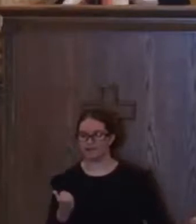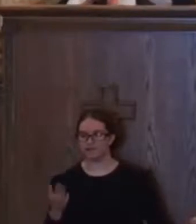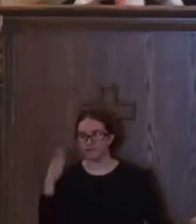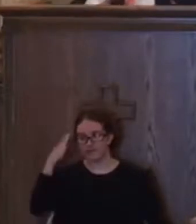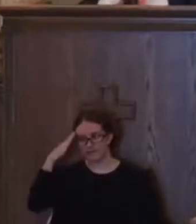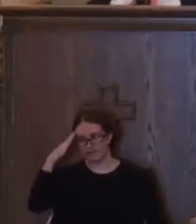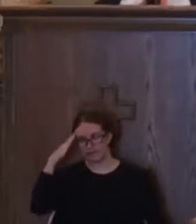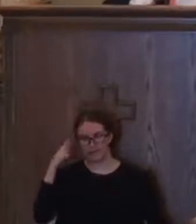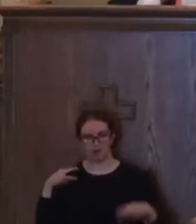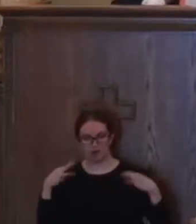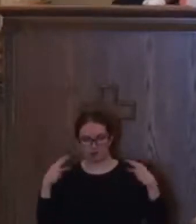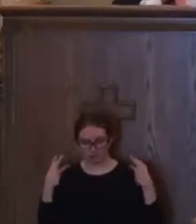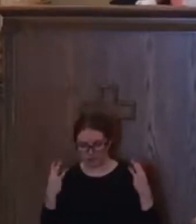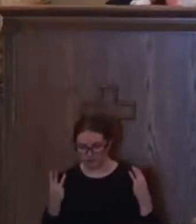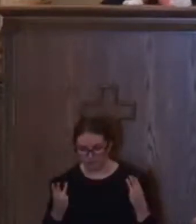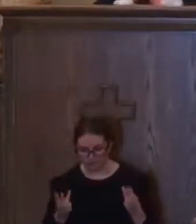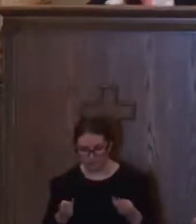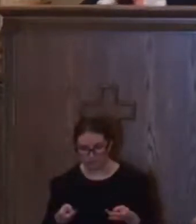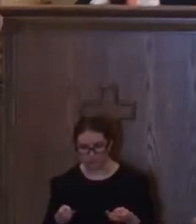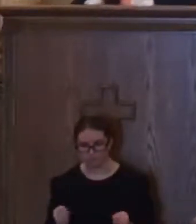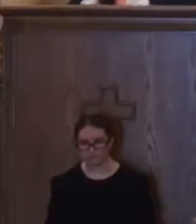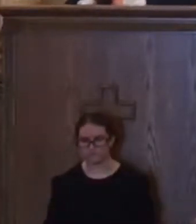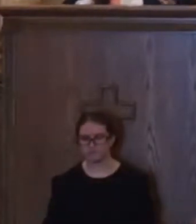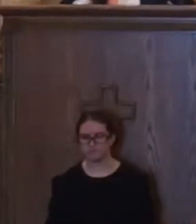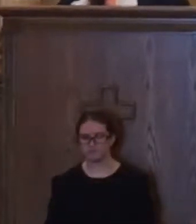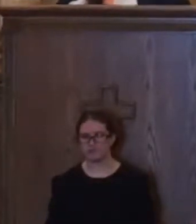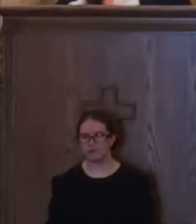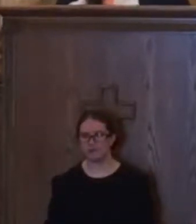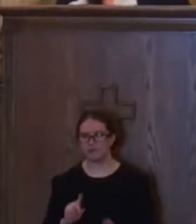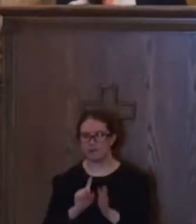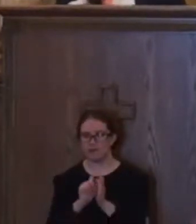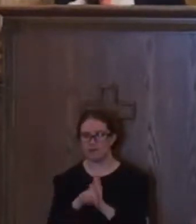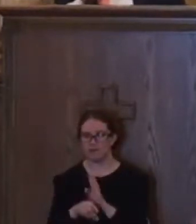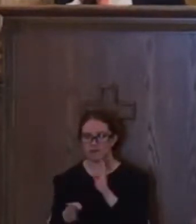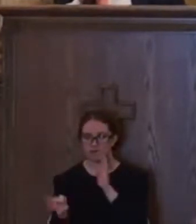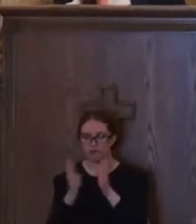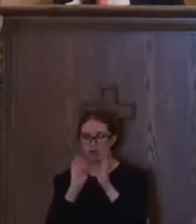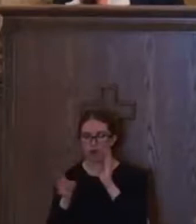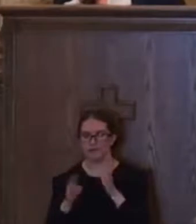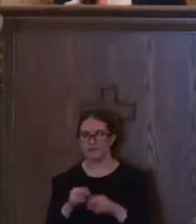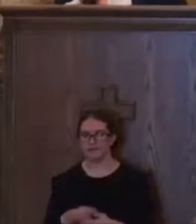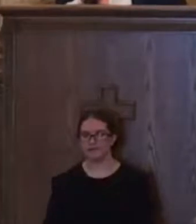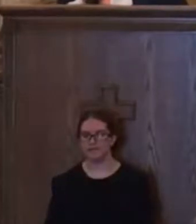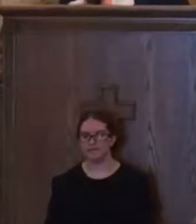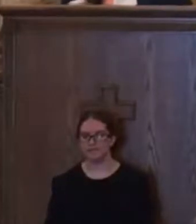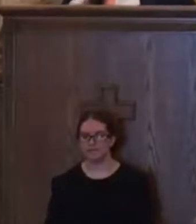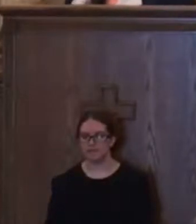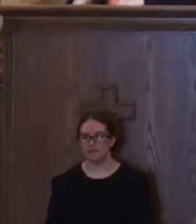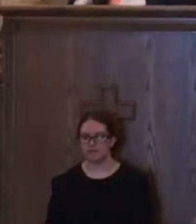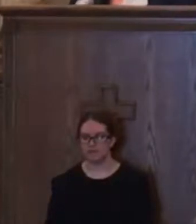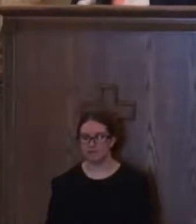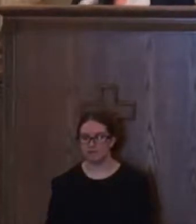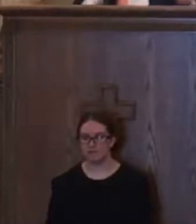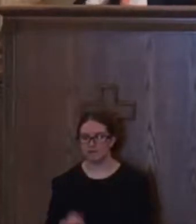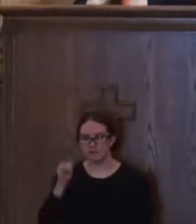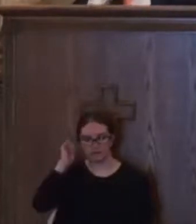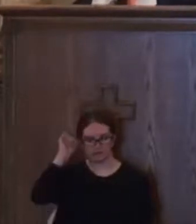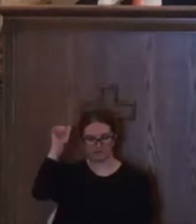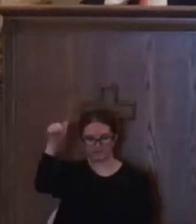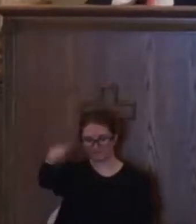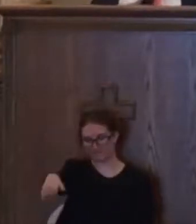think about how tired we are. And I spent over an hour talking to him, and eventually he hung